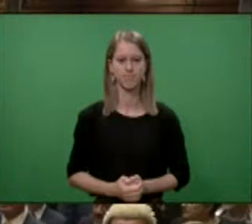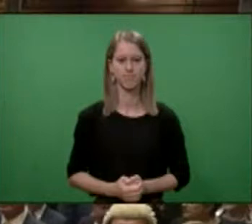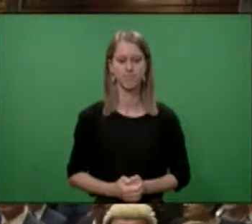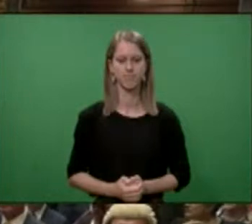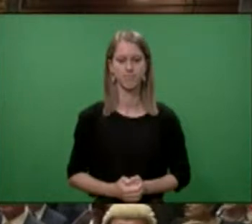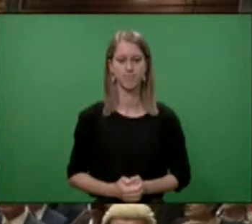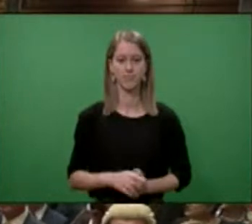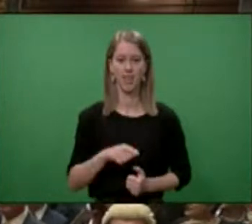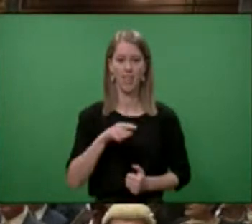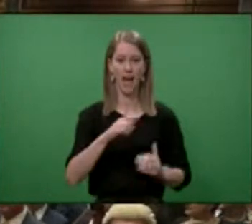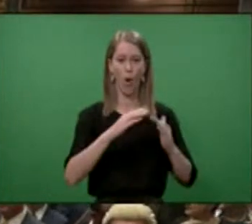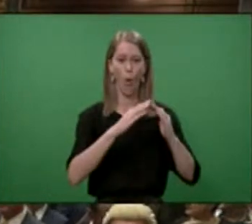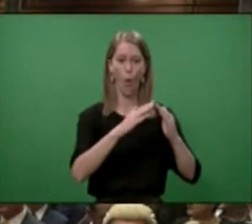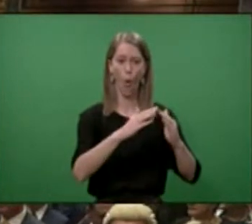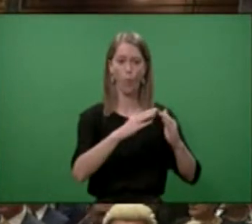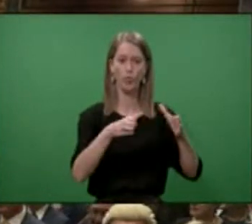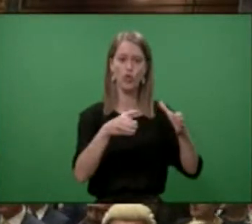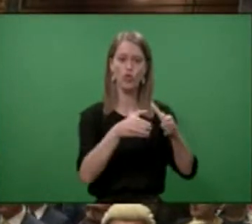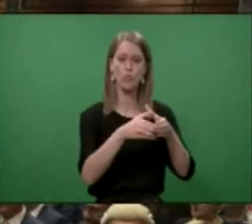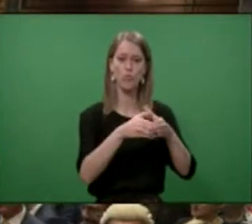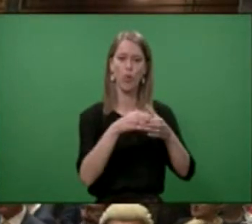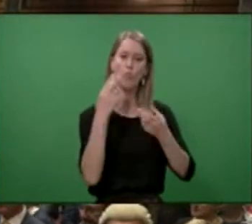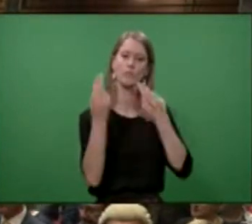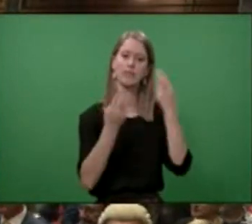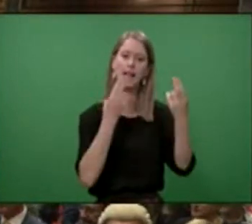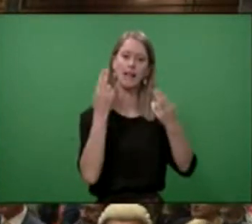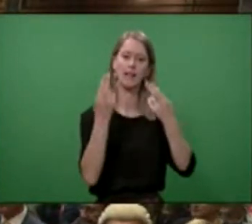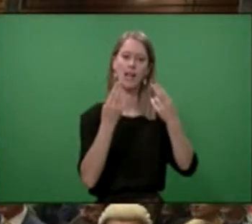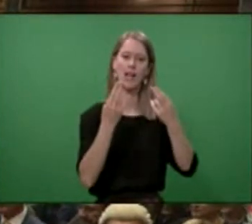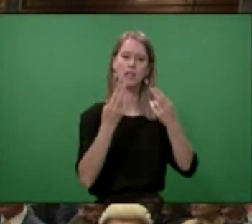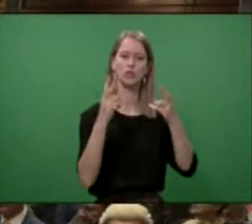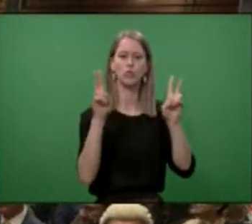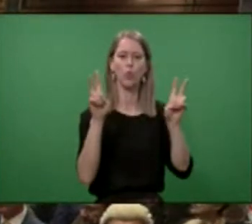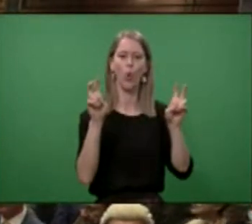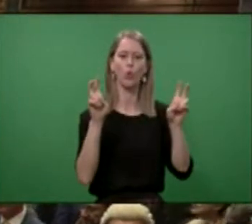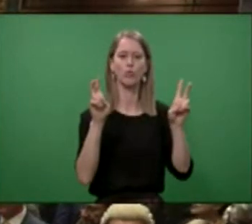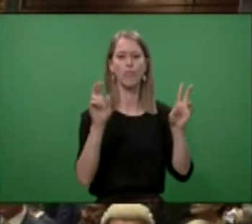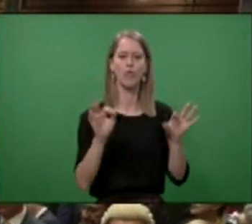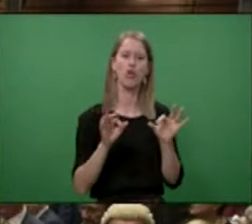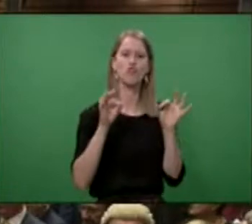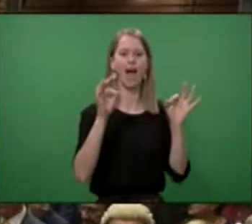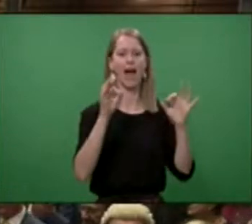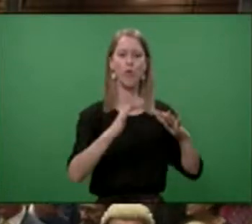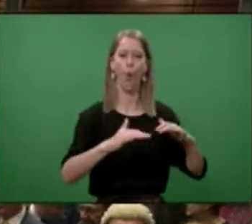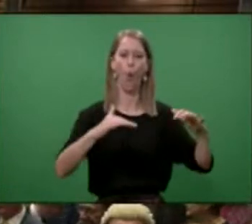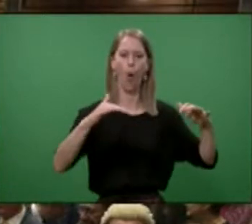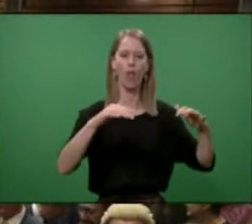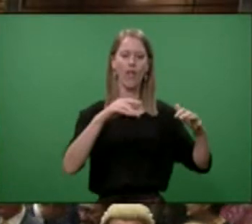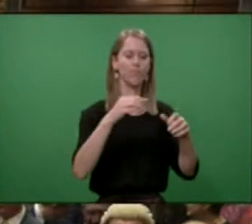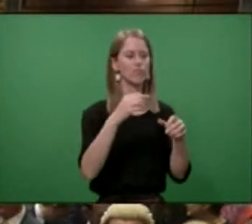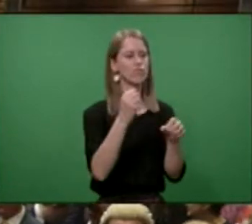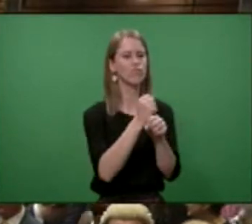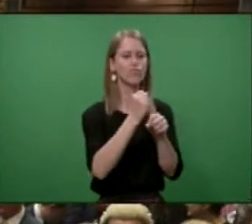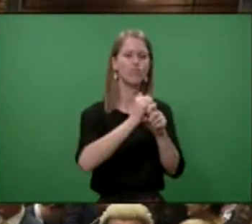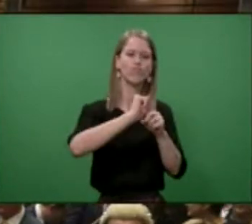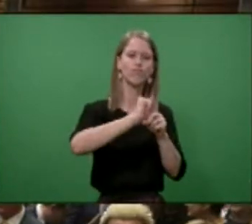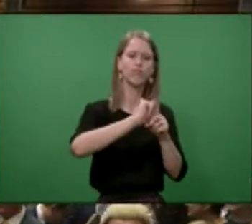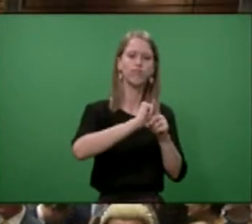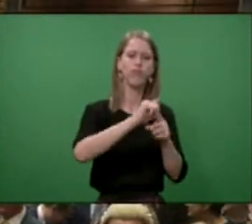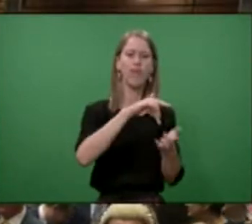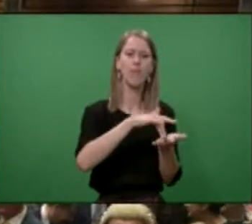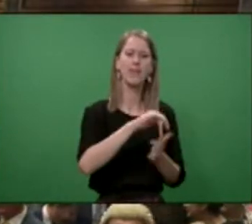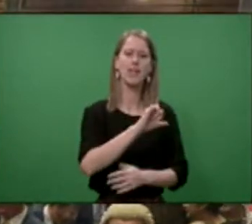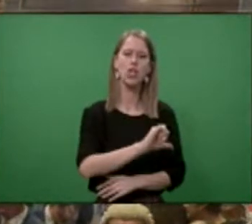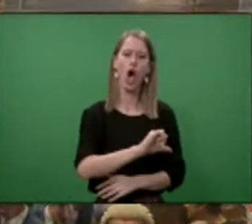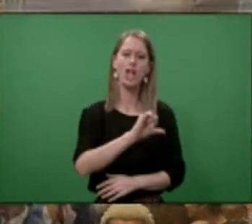Ngāti Ponaki performing Waiata was restored in the mid-1990s.